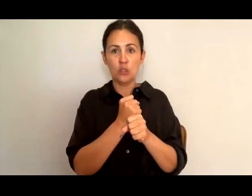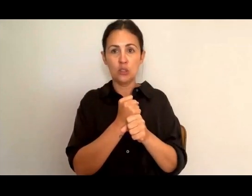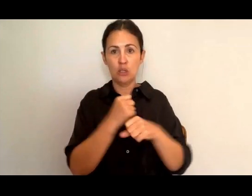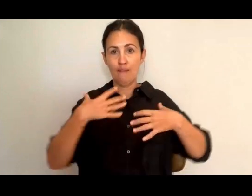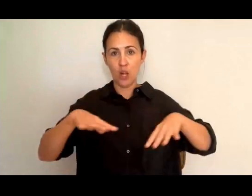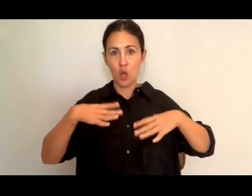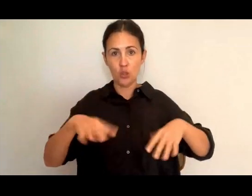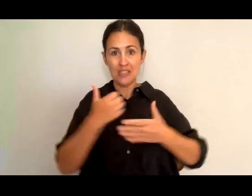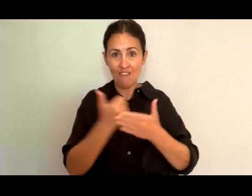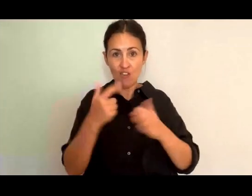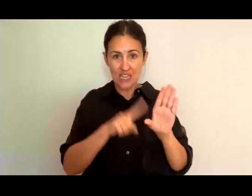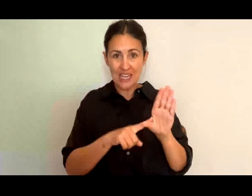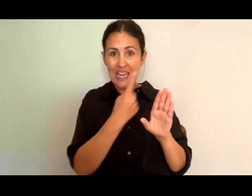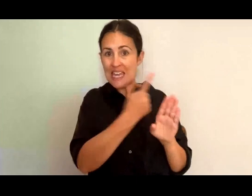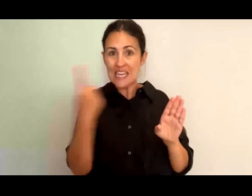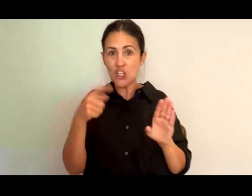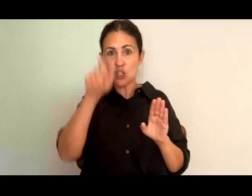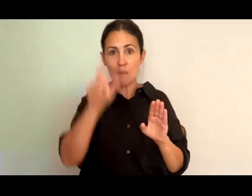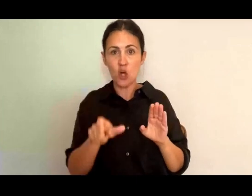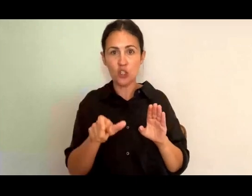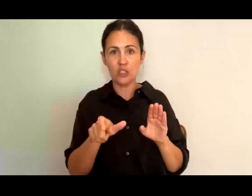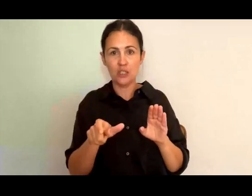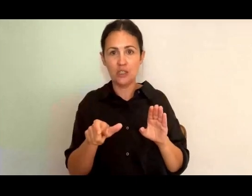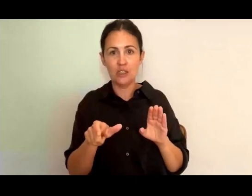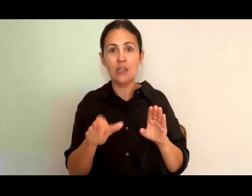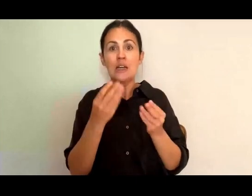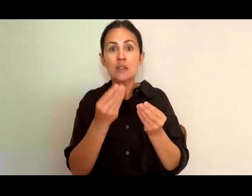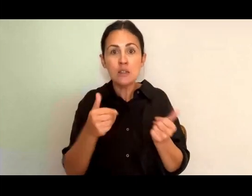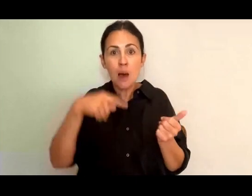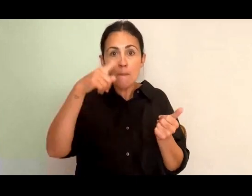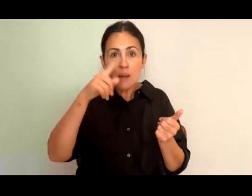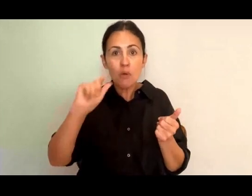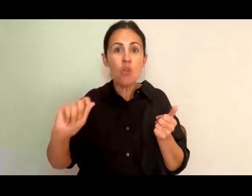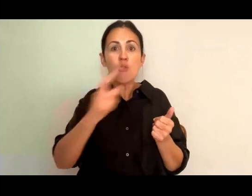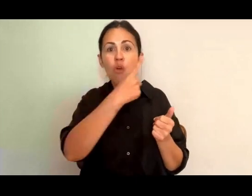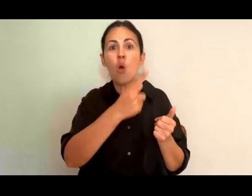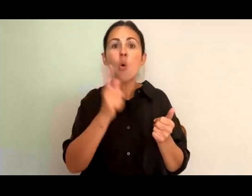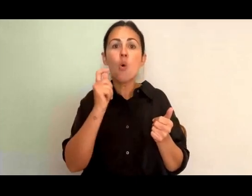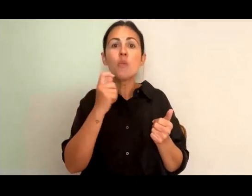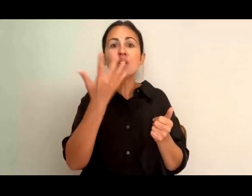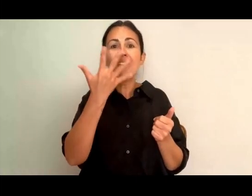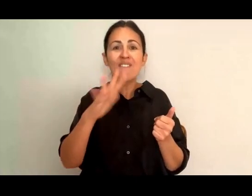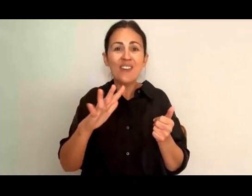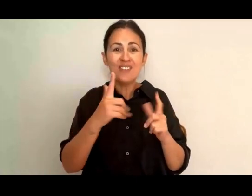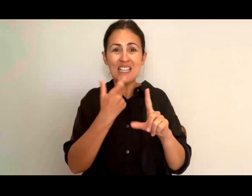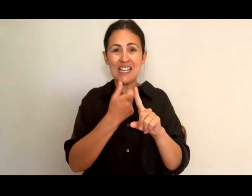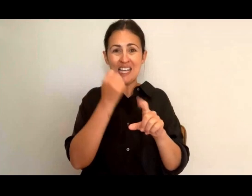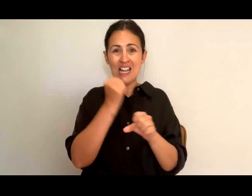textiles waste. So there are some people out there who are throwing out 50 kilos of textiles every year. And that's a